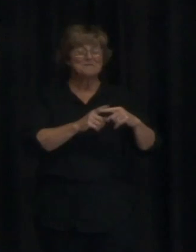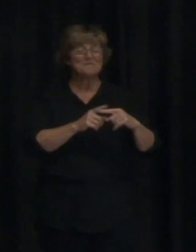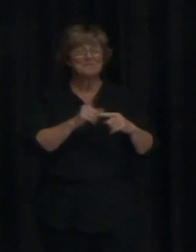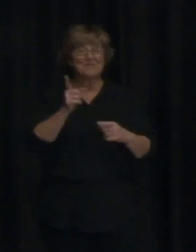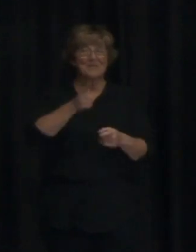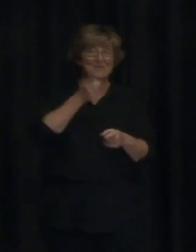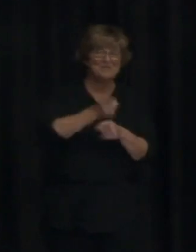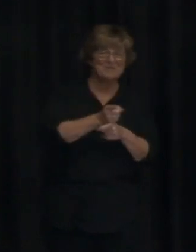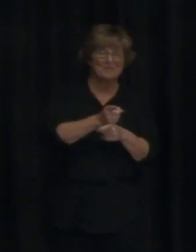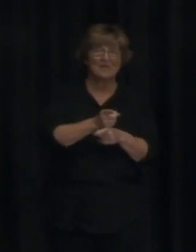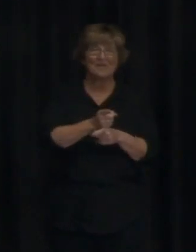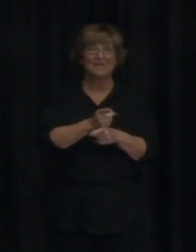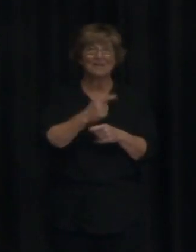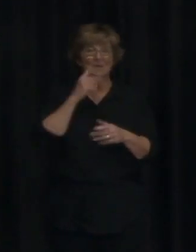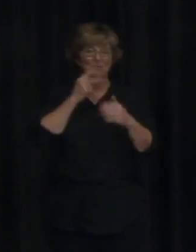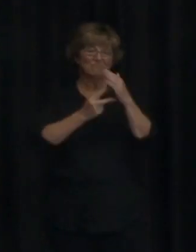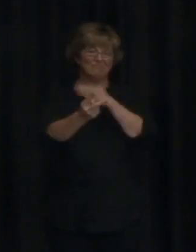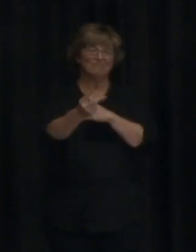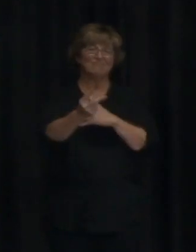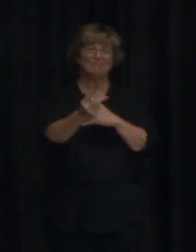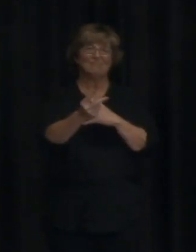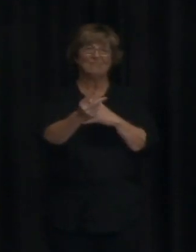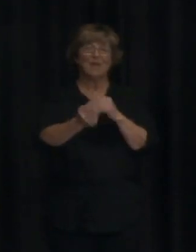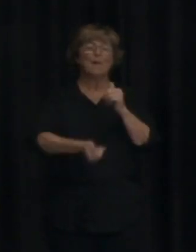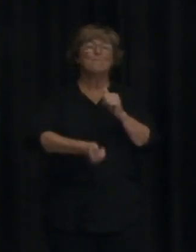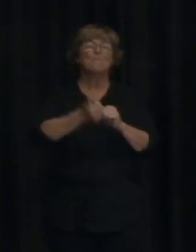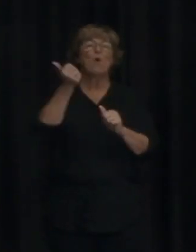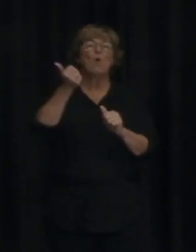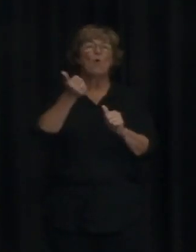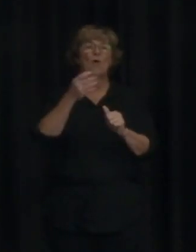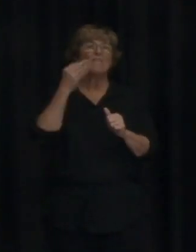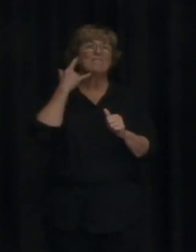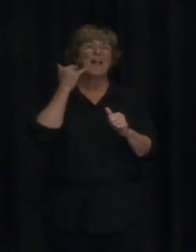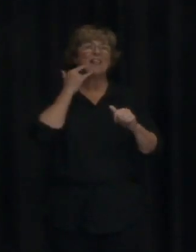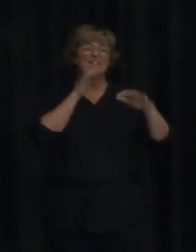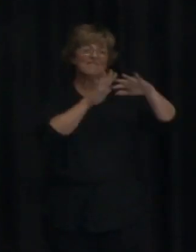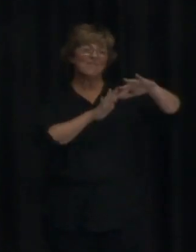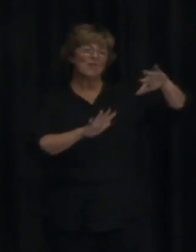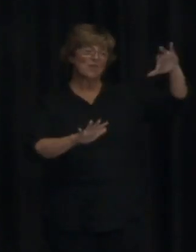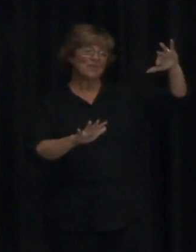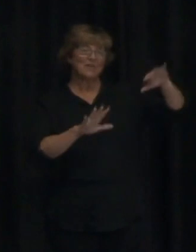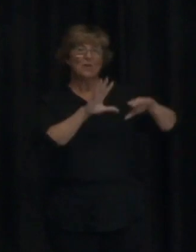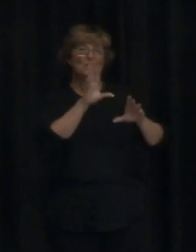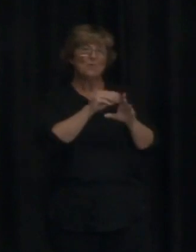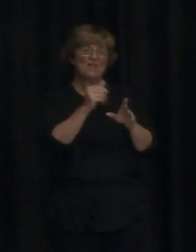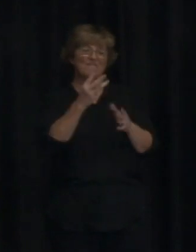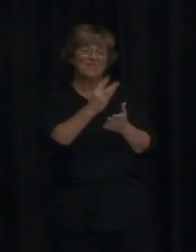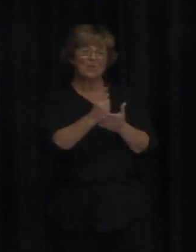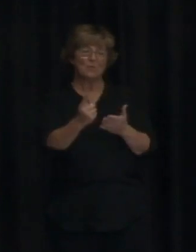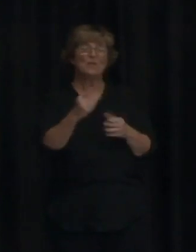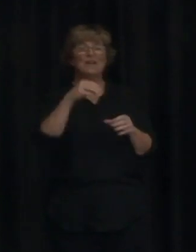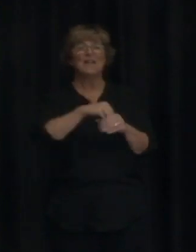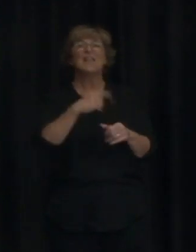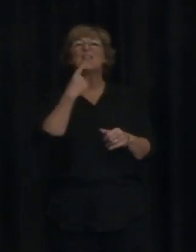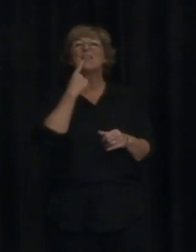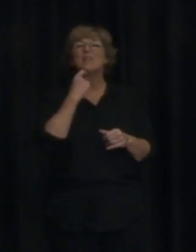correctly, you're right, we do anticipate a majority of Californians in the next few weeks to be residing in counties that have moved